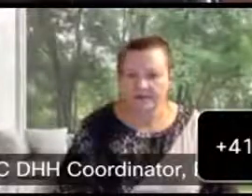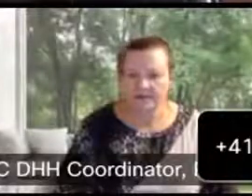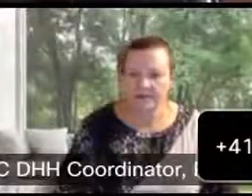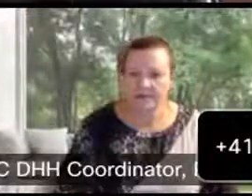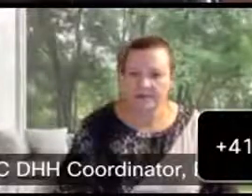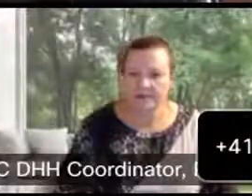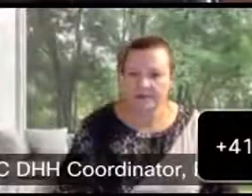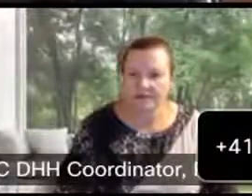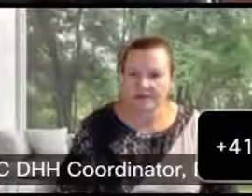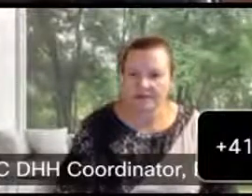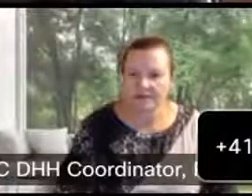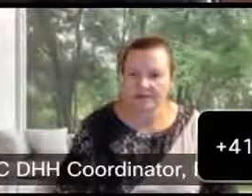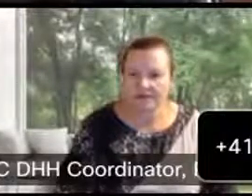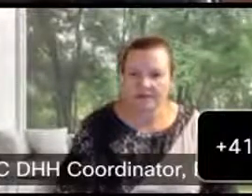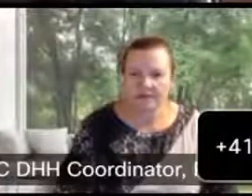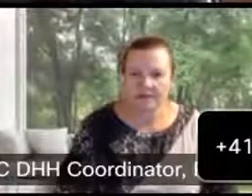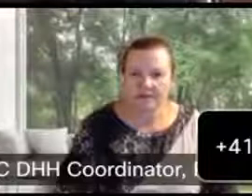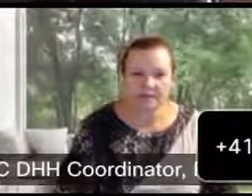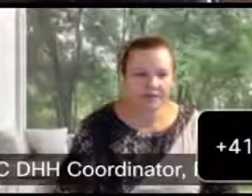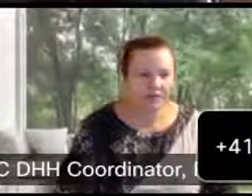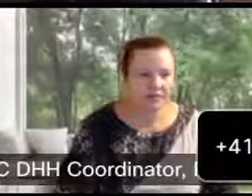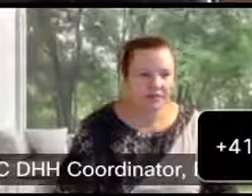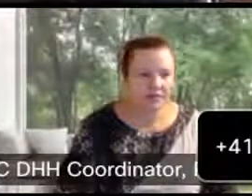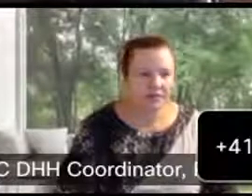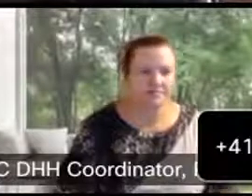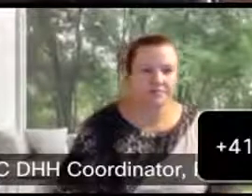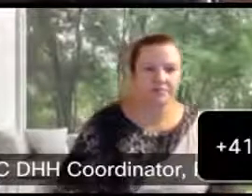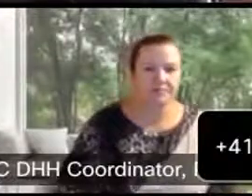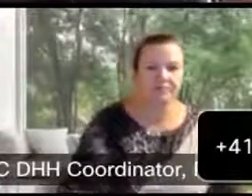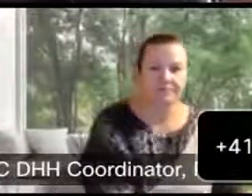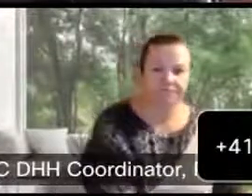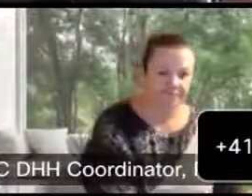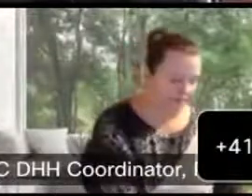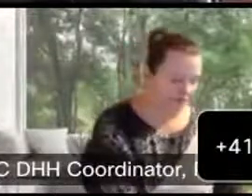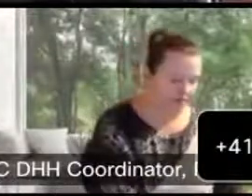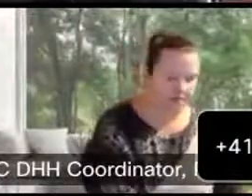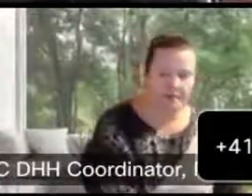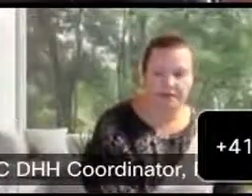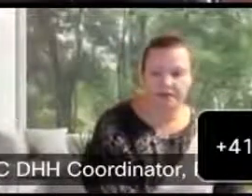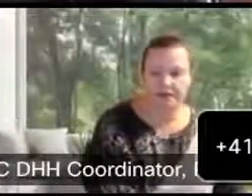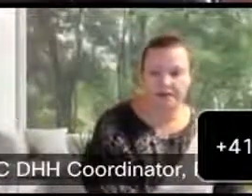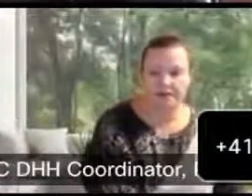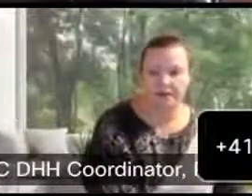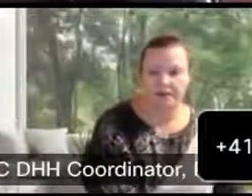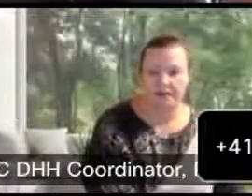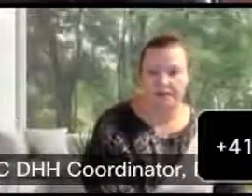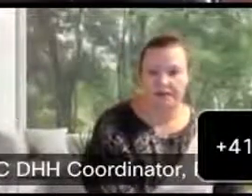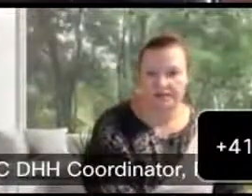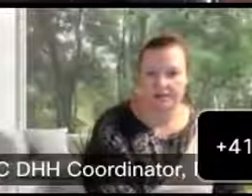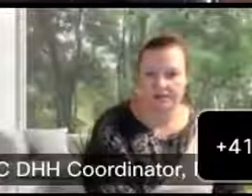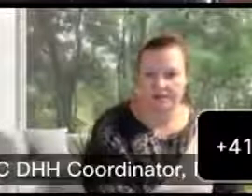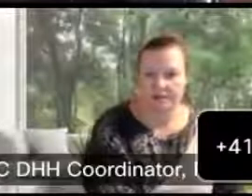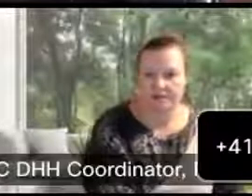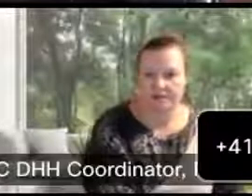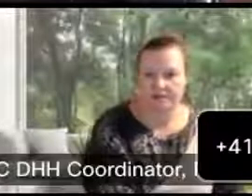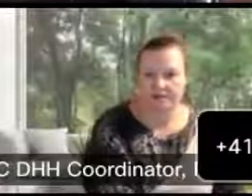we submitted in collaboration with Sierra College is approved. Carly worked a lot on that with Lou